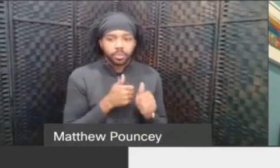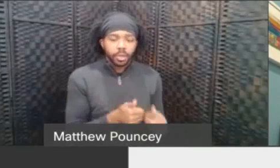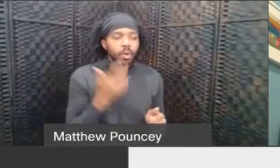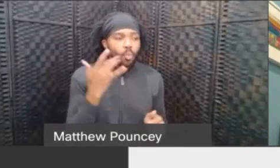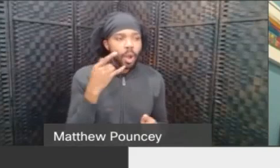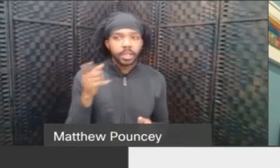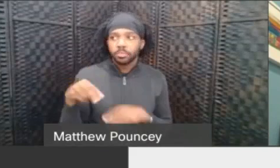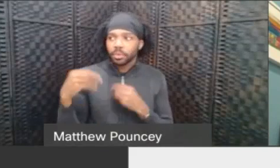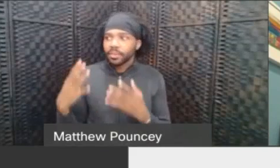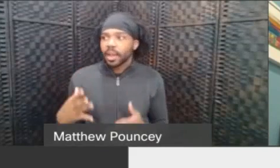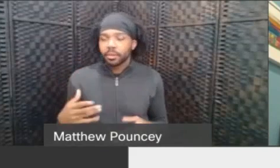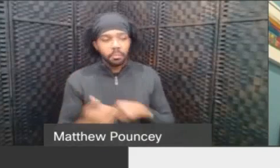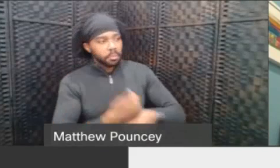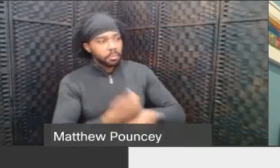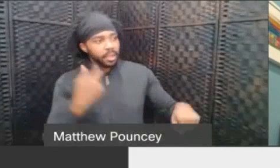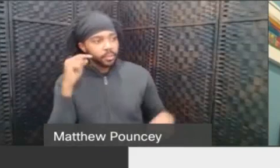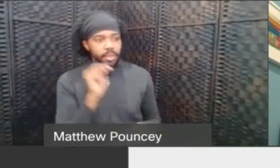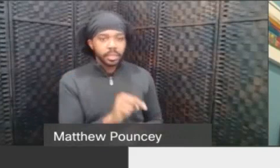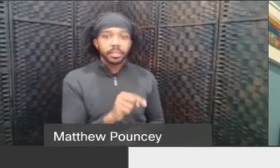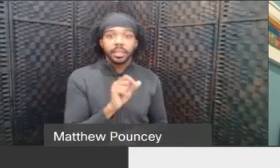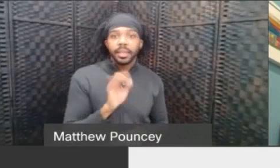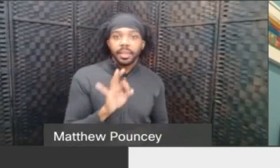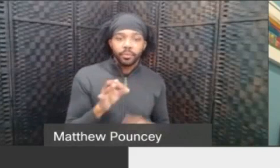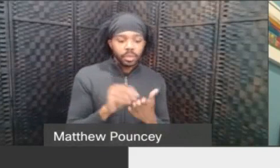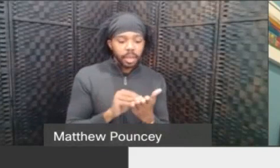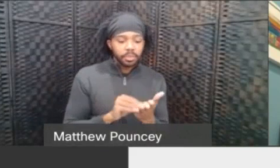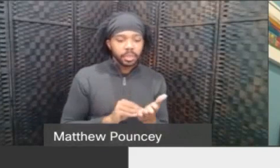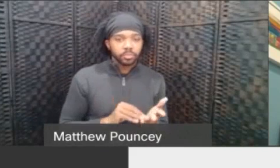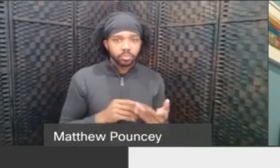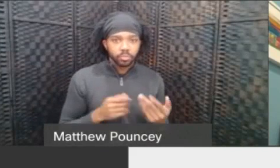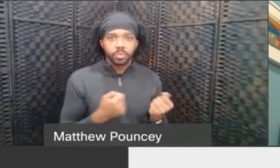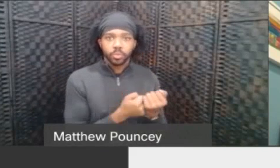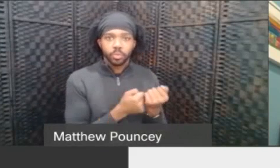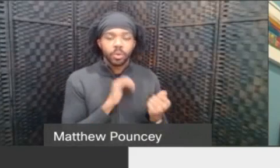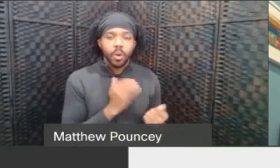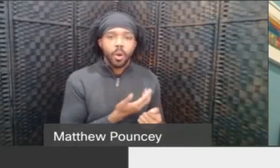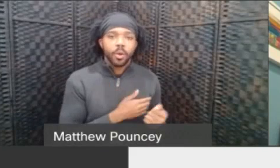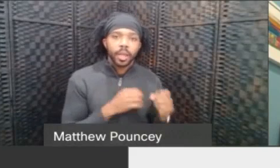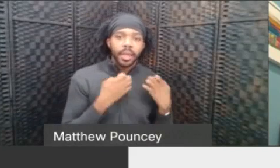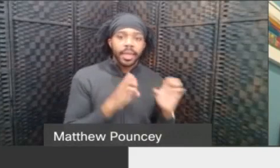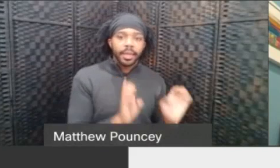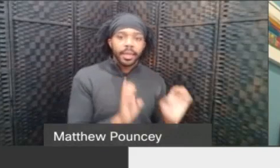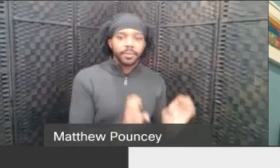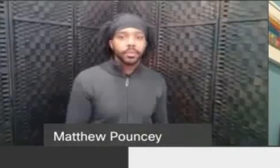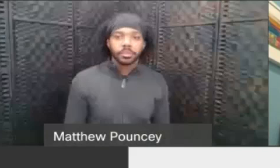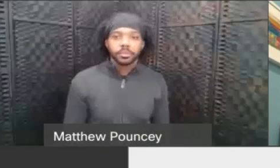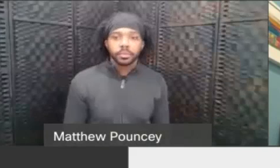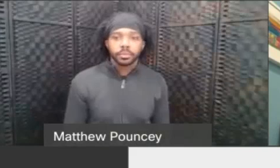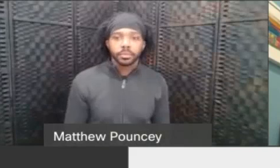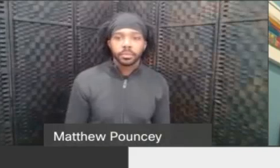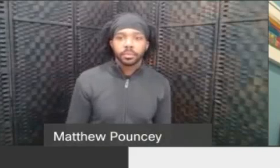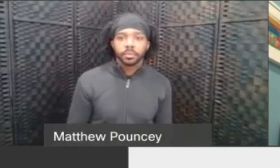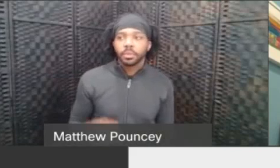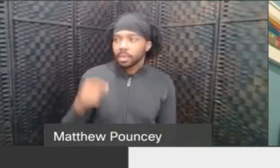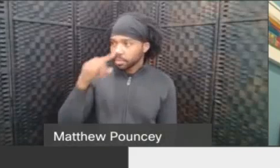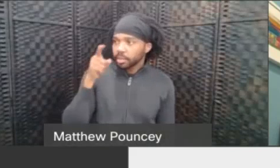provider should be blamed for this if we have documentation supporting our efforts? Because you're responsible